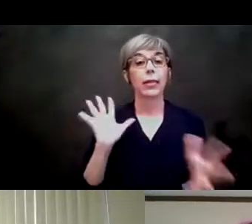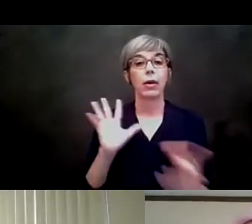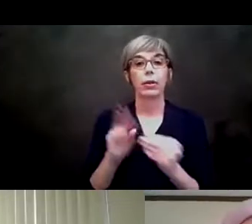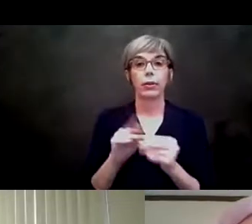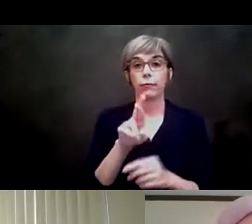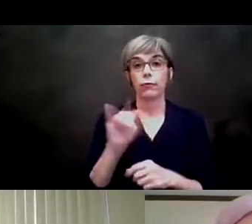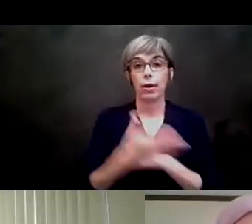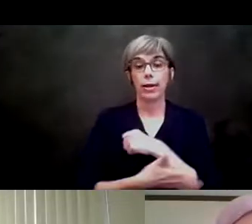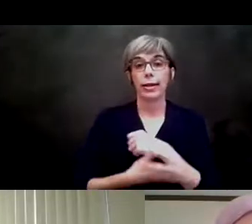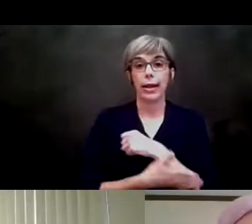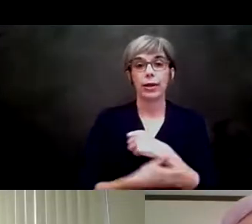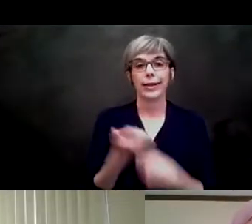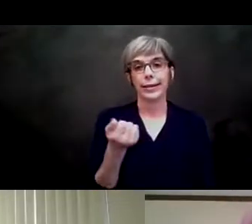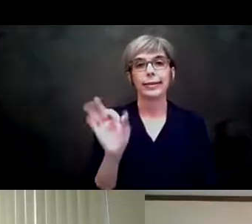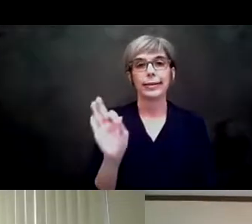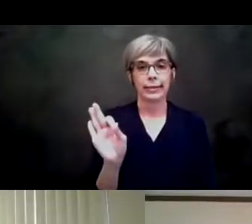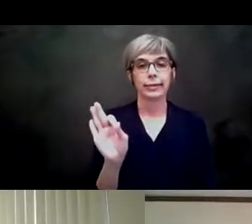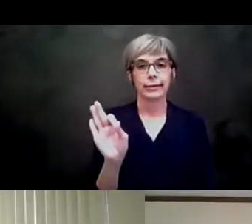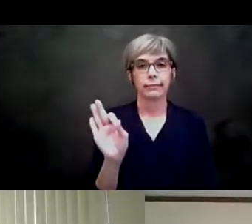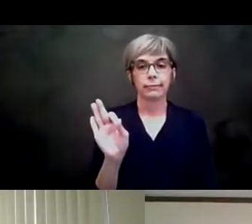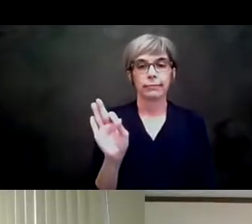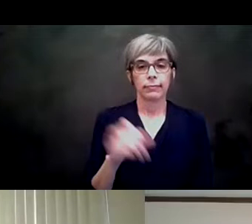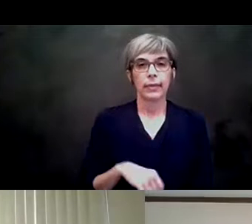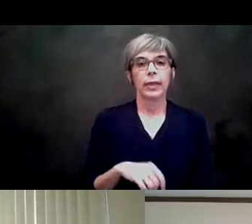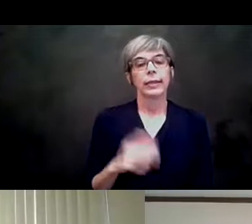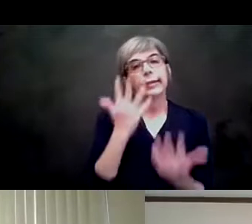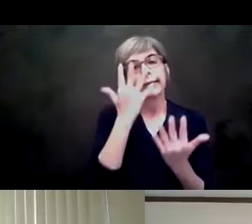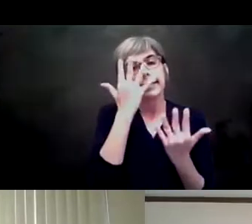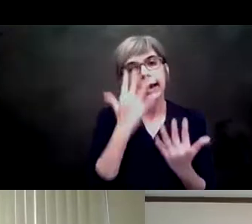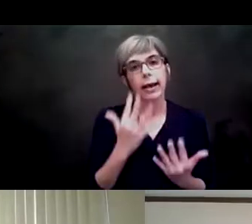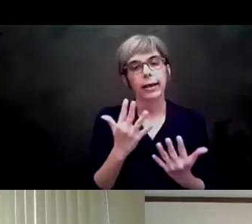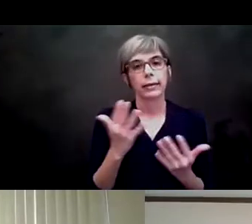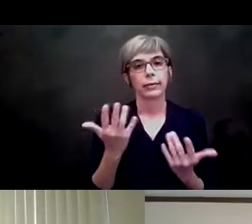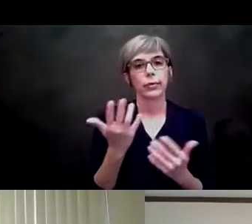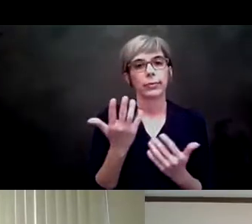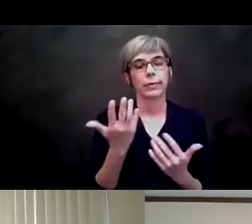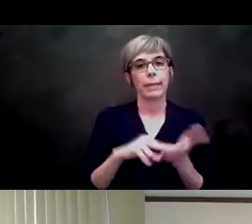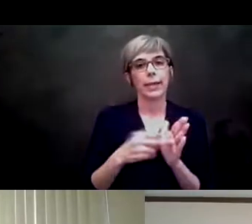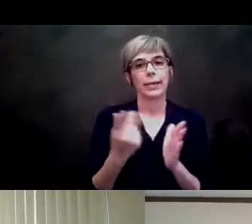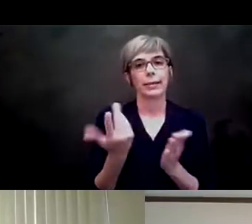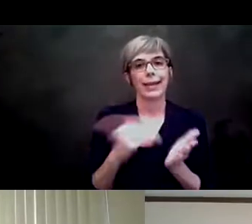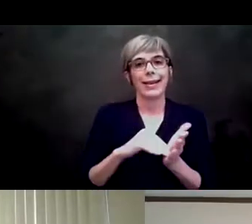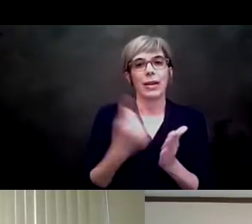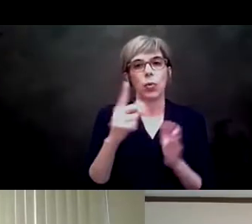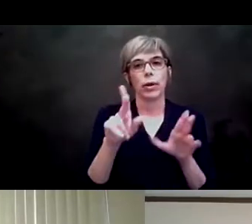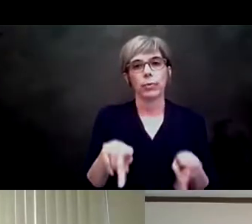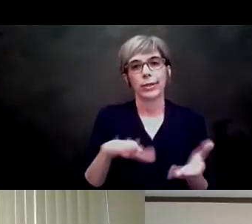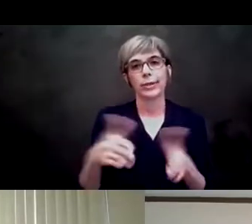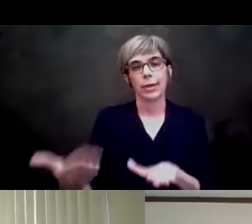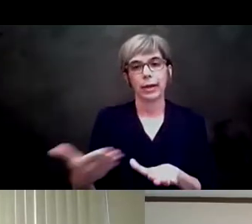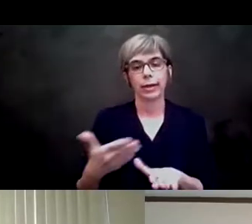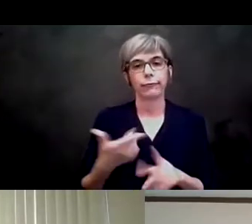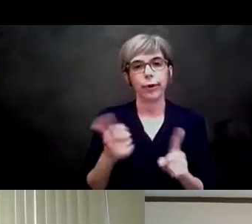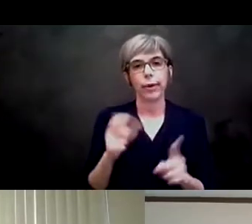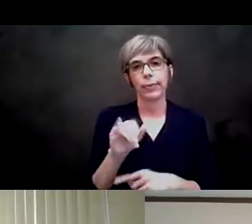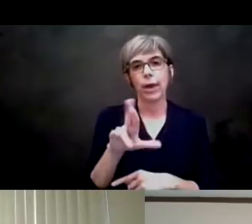Island County to 19. And we are certainly sad to lose yet another member of our community to this virus.